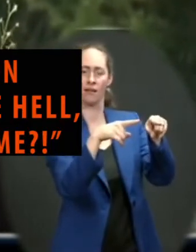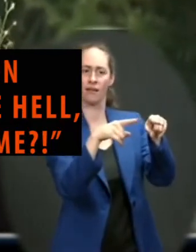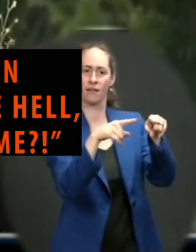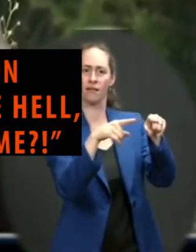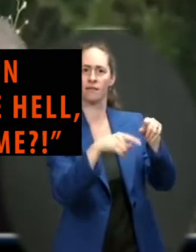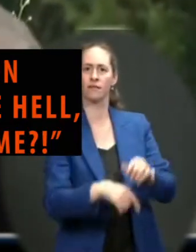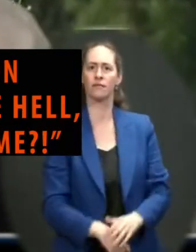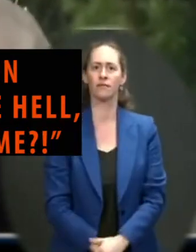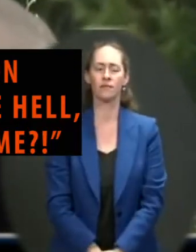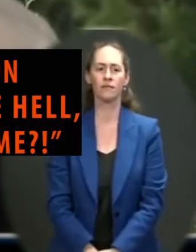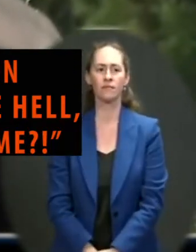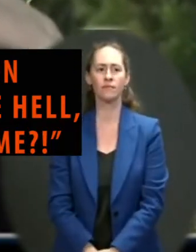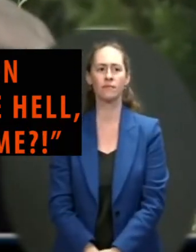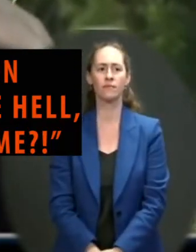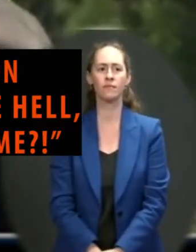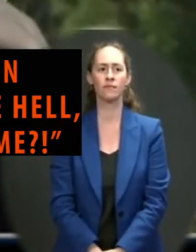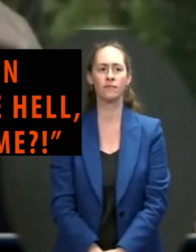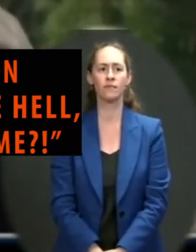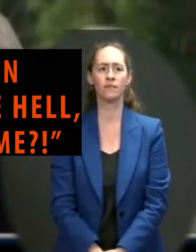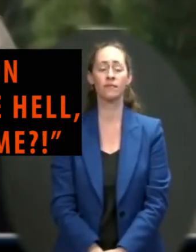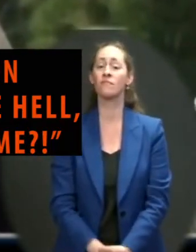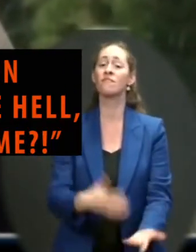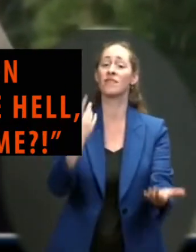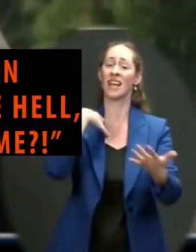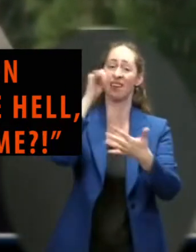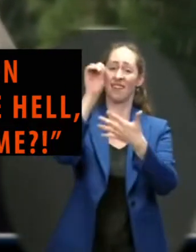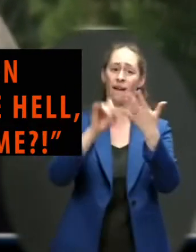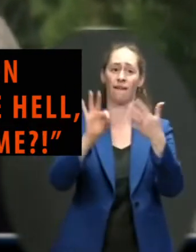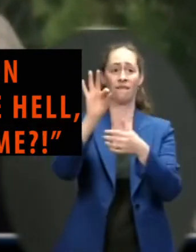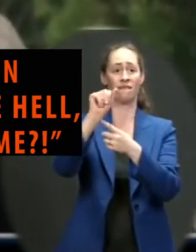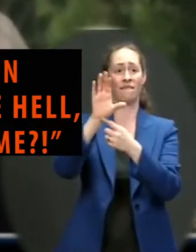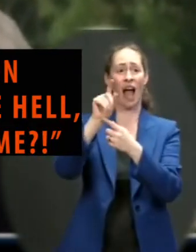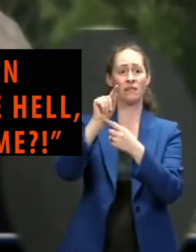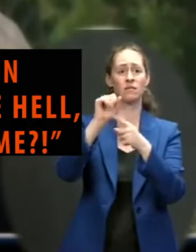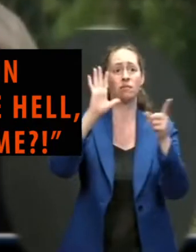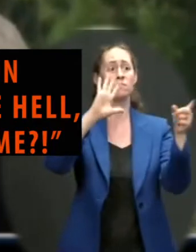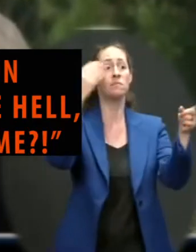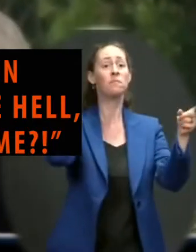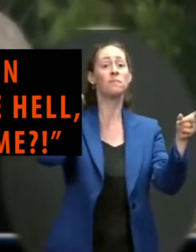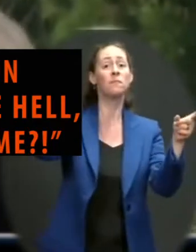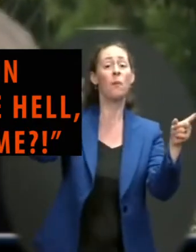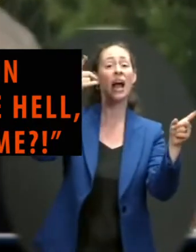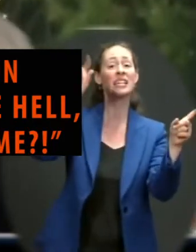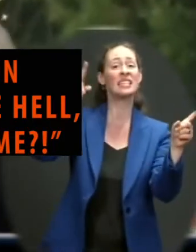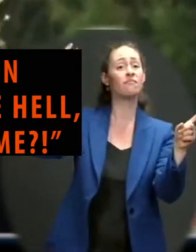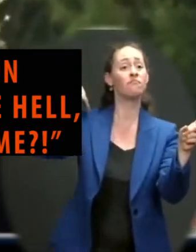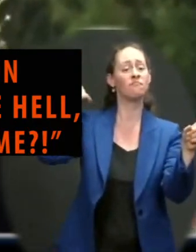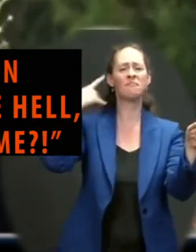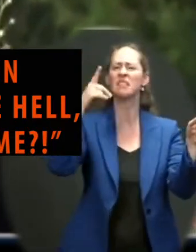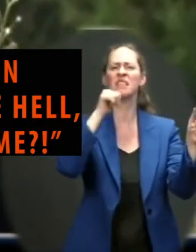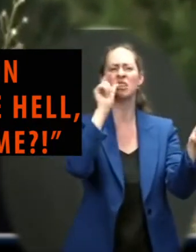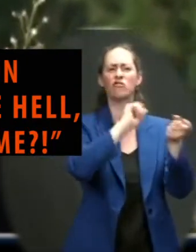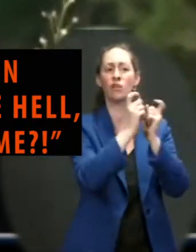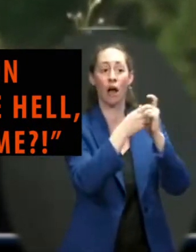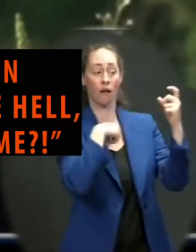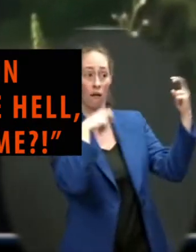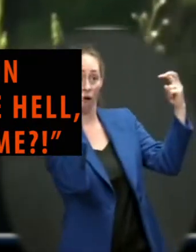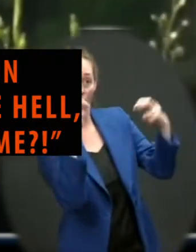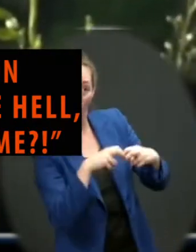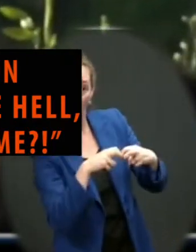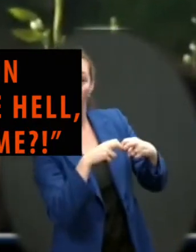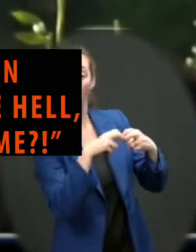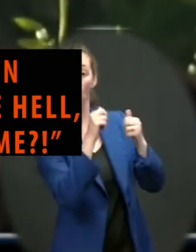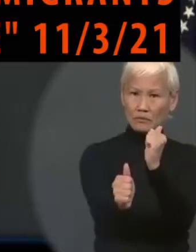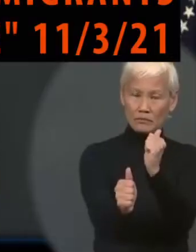I'm just stating the fact. But given his past behavior has not changed, and in that press conference, after sitting down with you for several hours, he denied